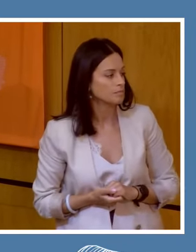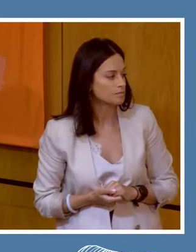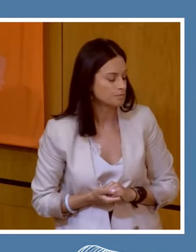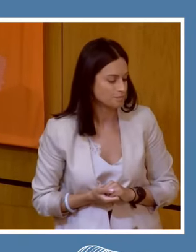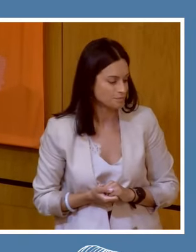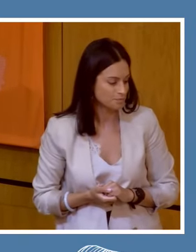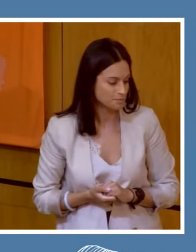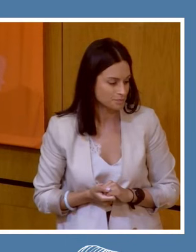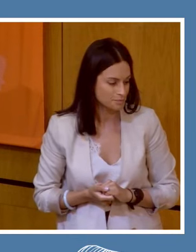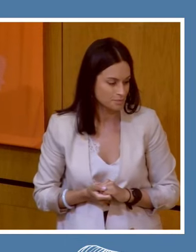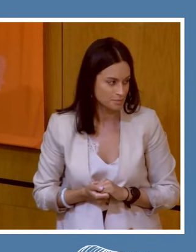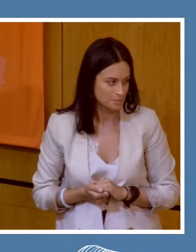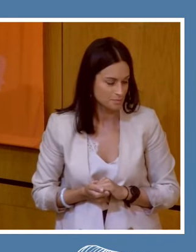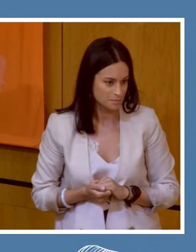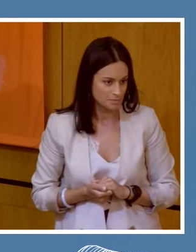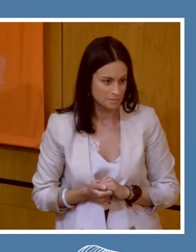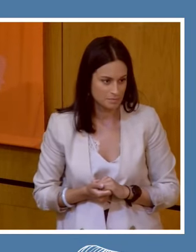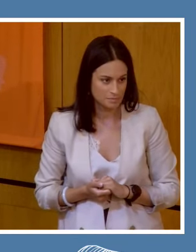Thank you.